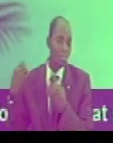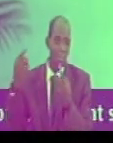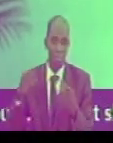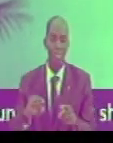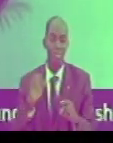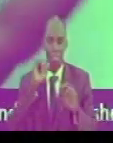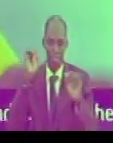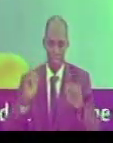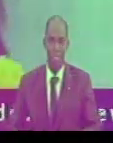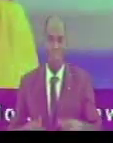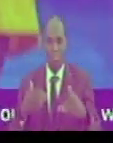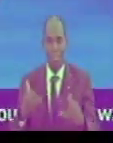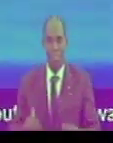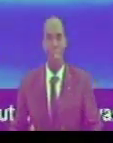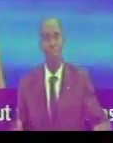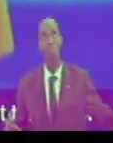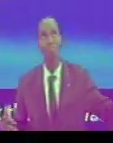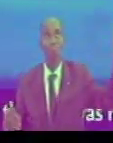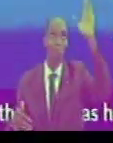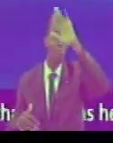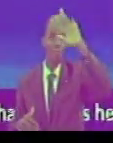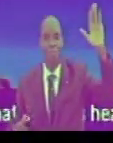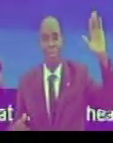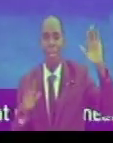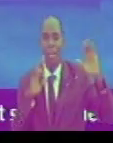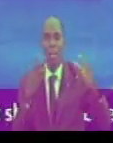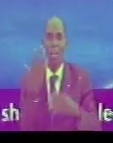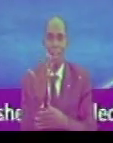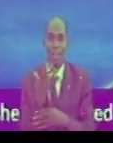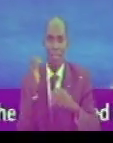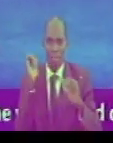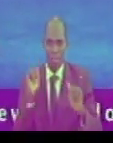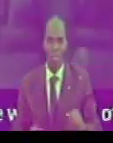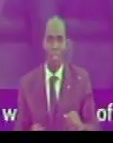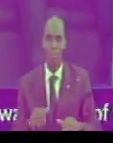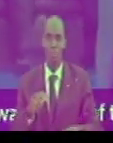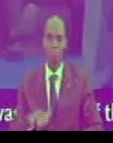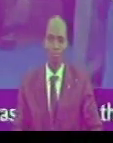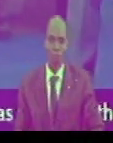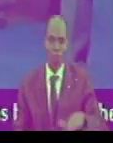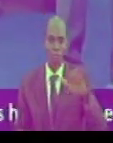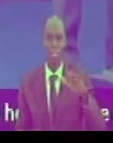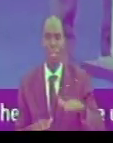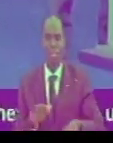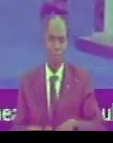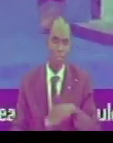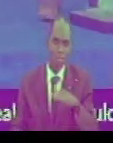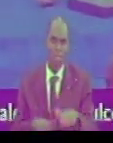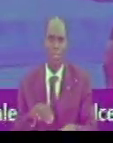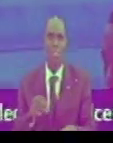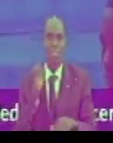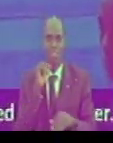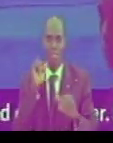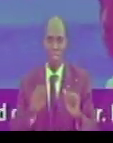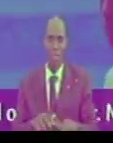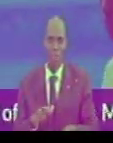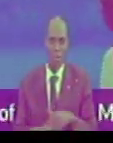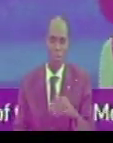leg up. I can walk. I can wash. What God cannot do does not